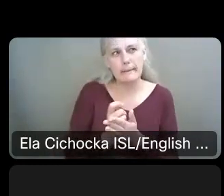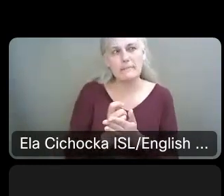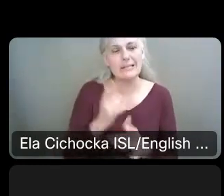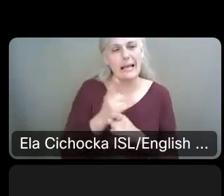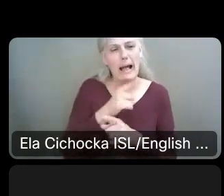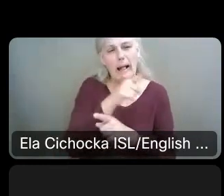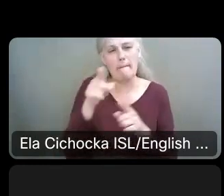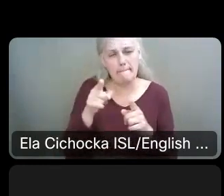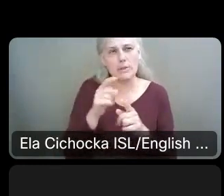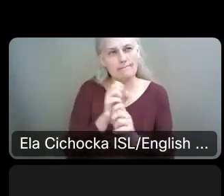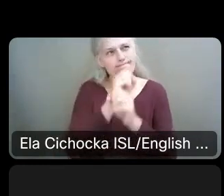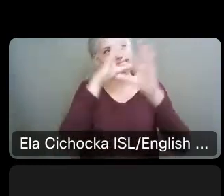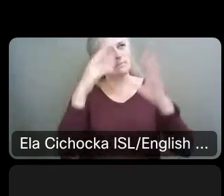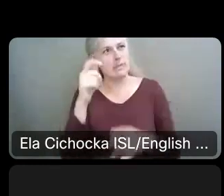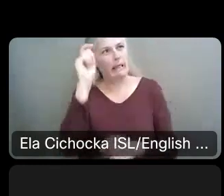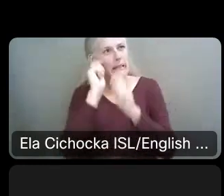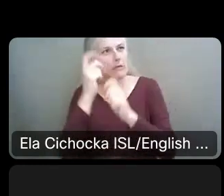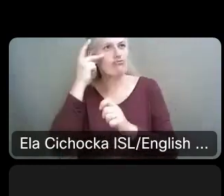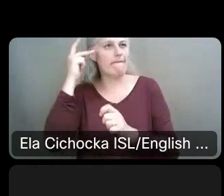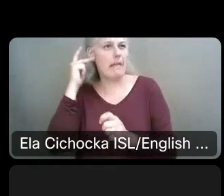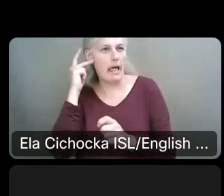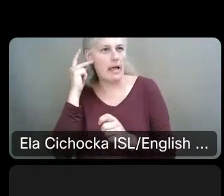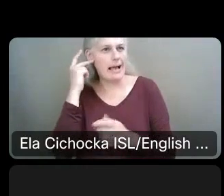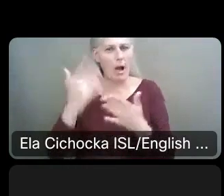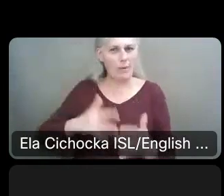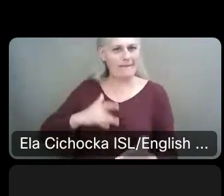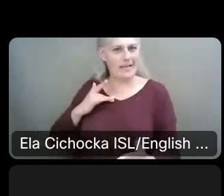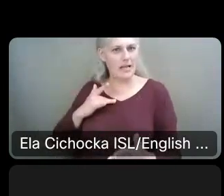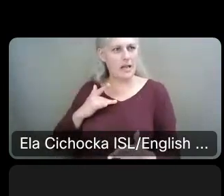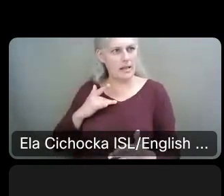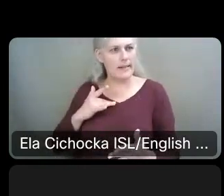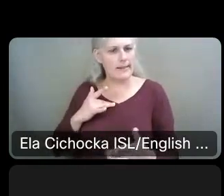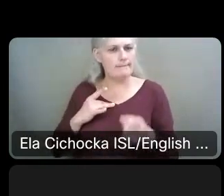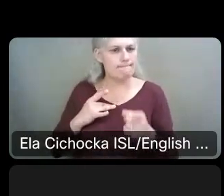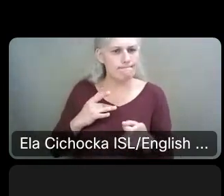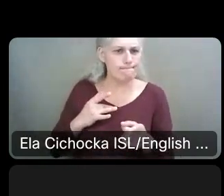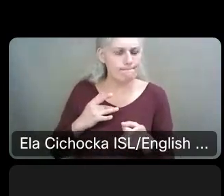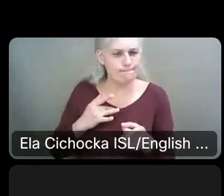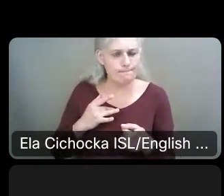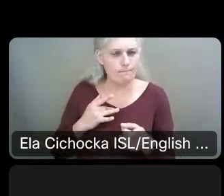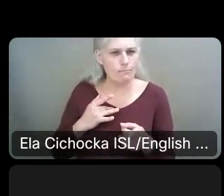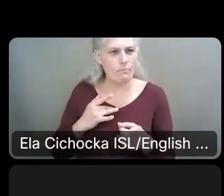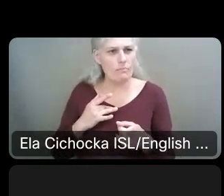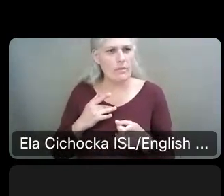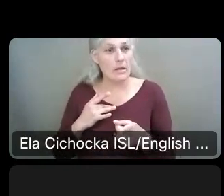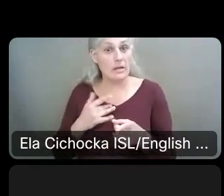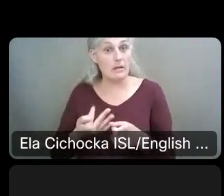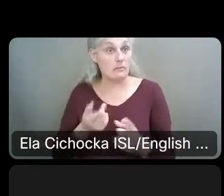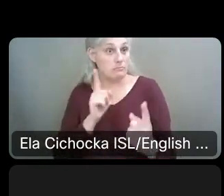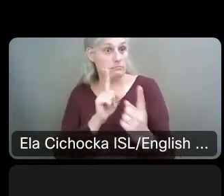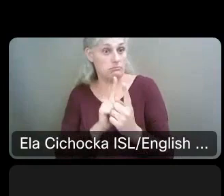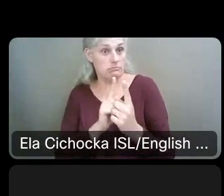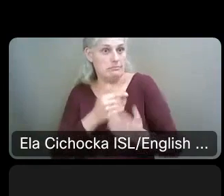help us to actually reflect firsthand what it feels like to have to talk to somebody